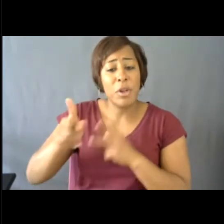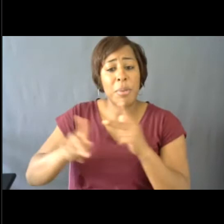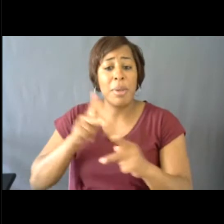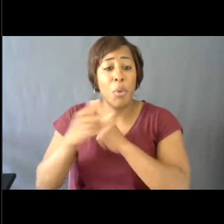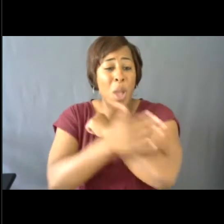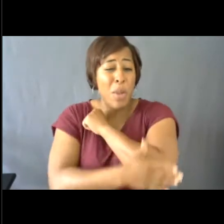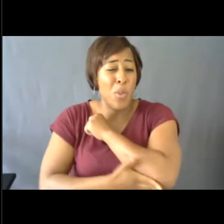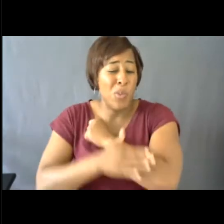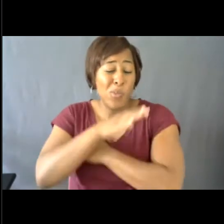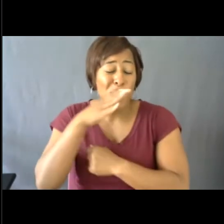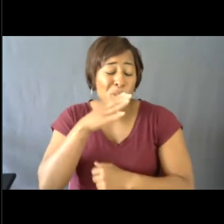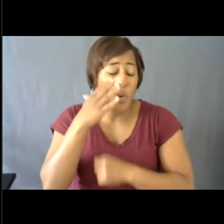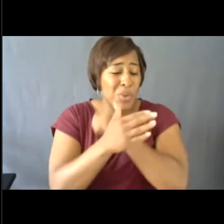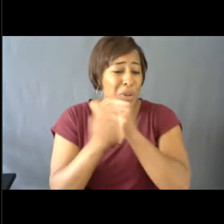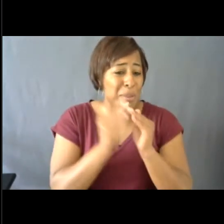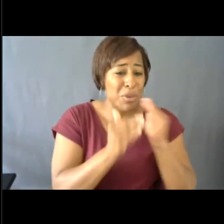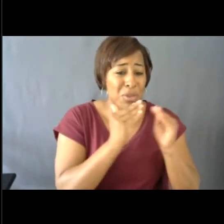access to TV or internet?